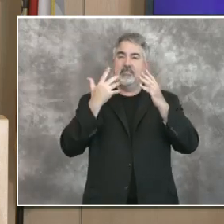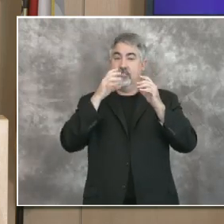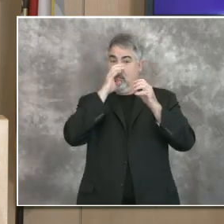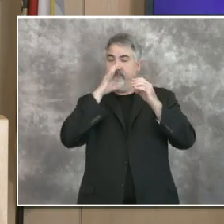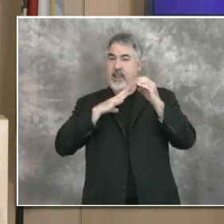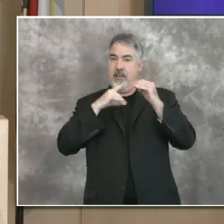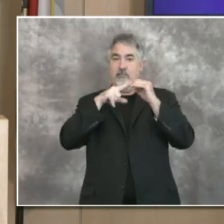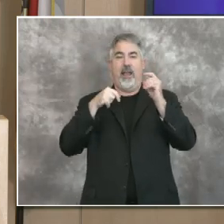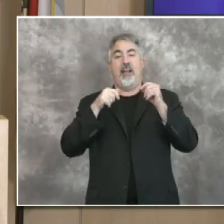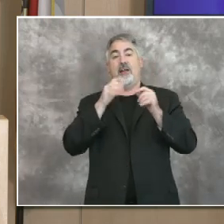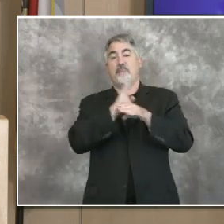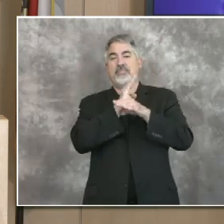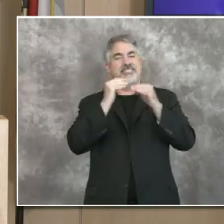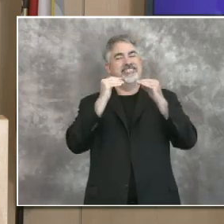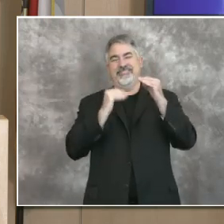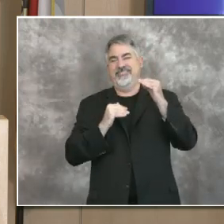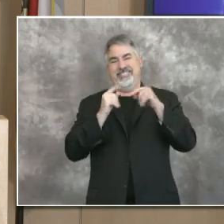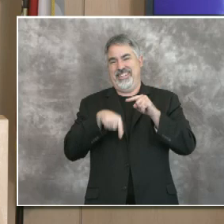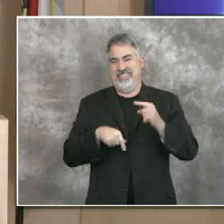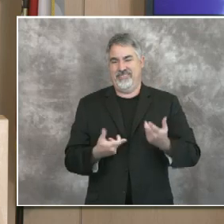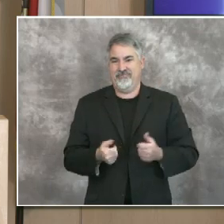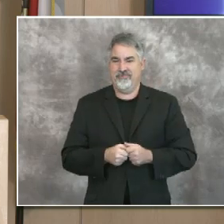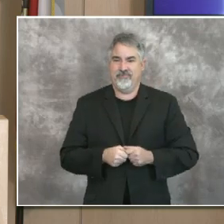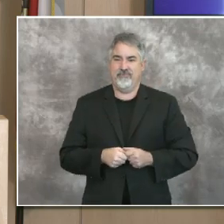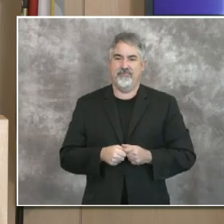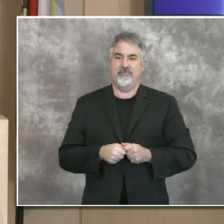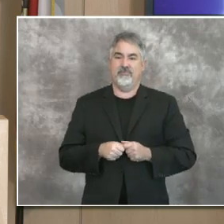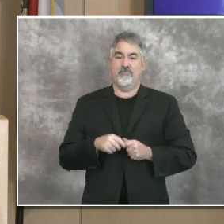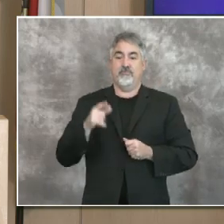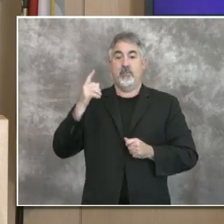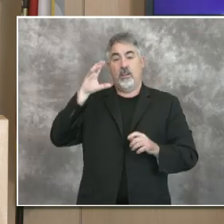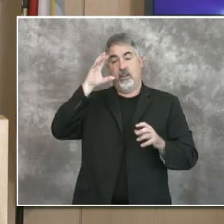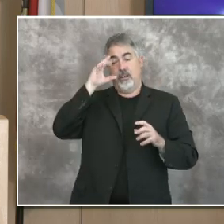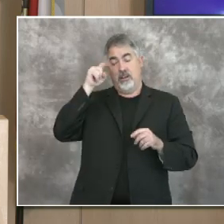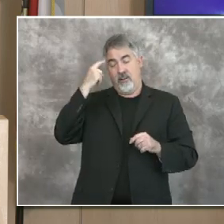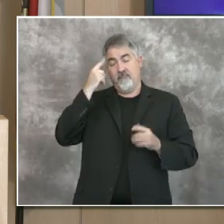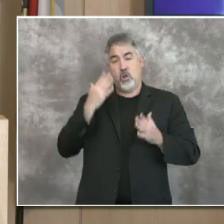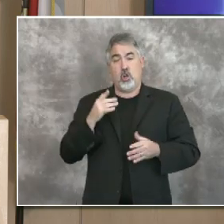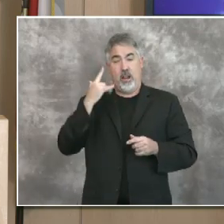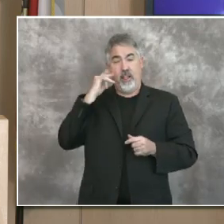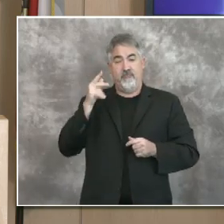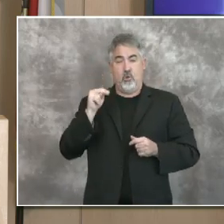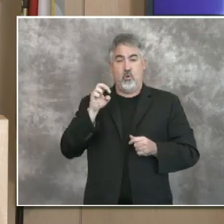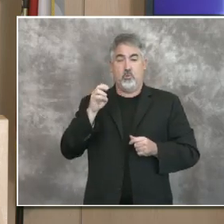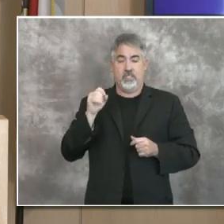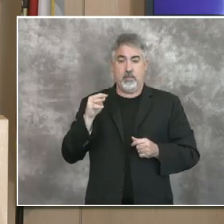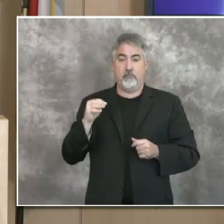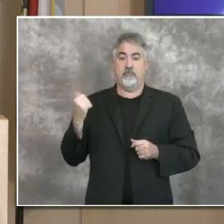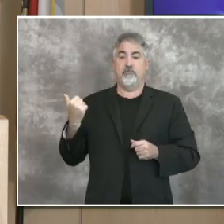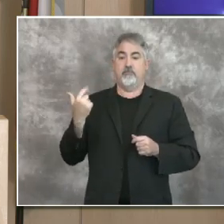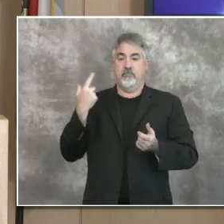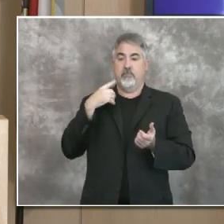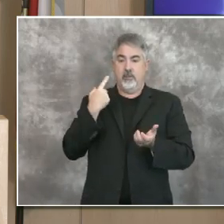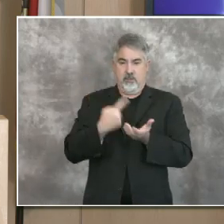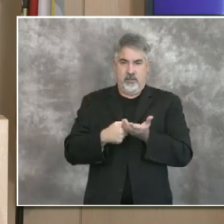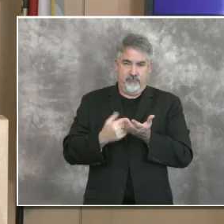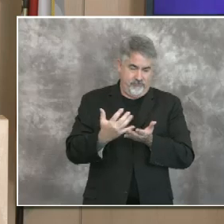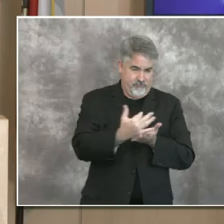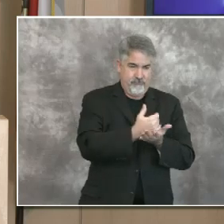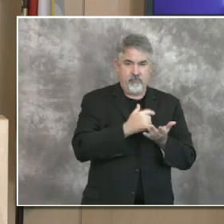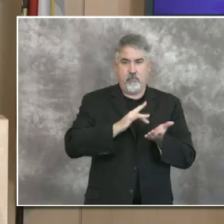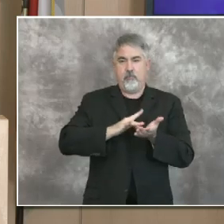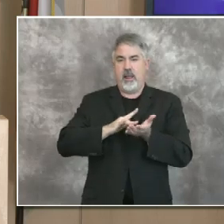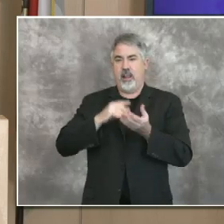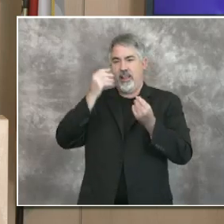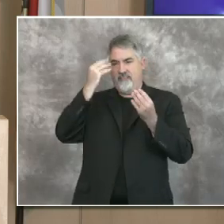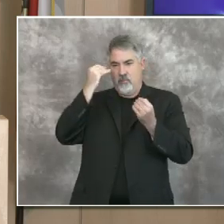for reopening put out by Governor Newsom yesterday and by the medical data and the facts on the ground. Rushing